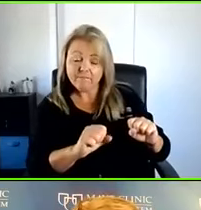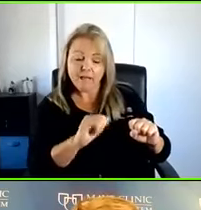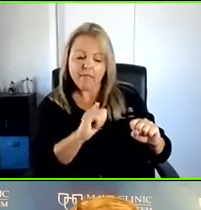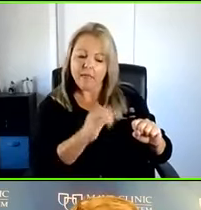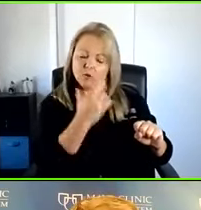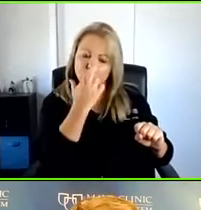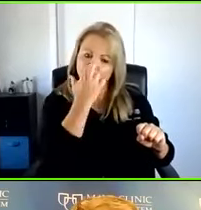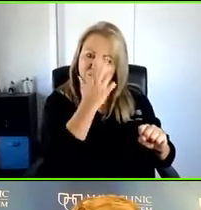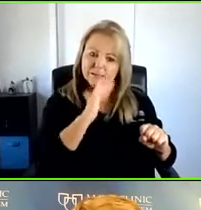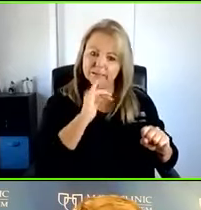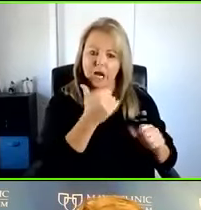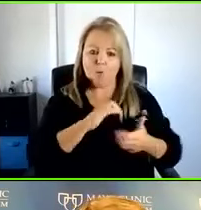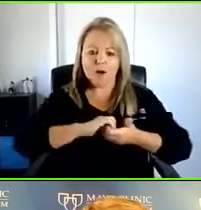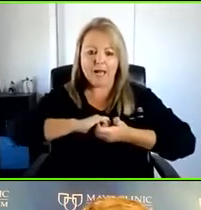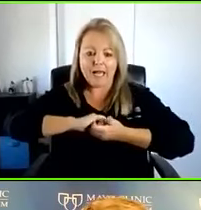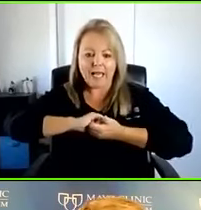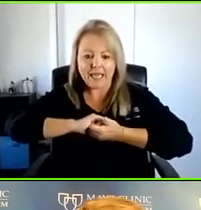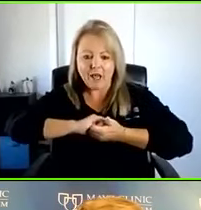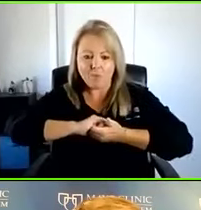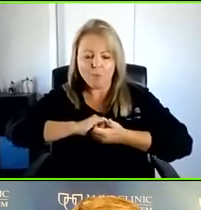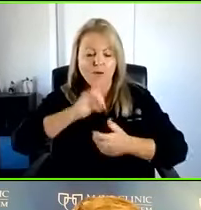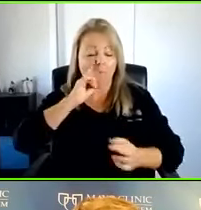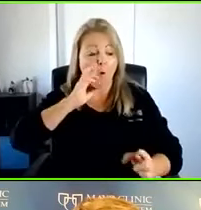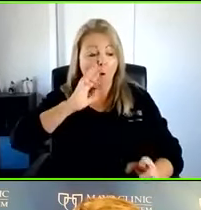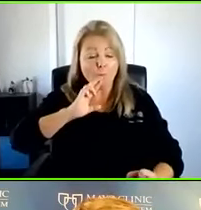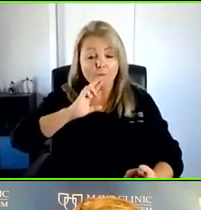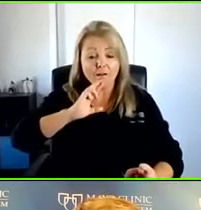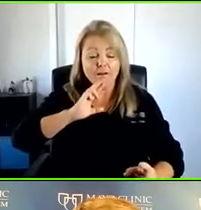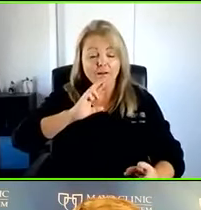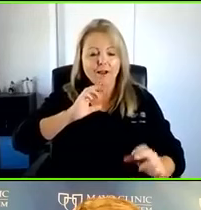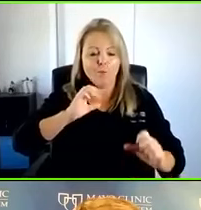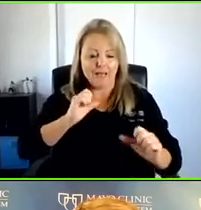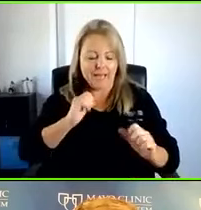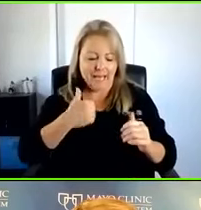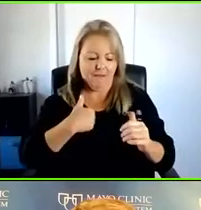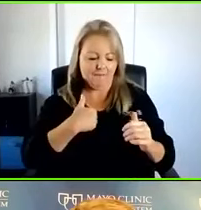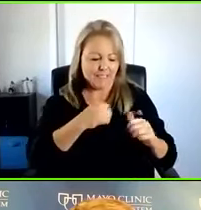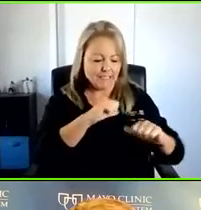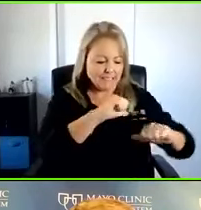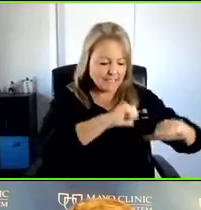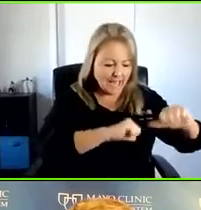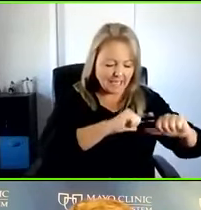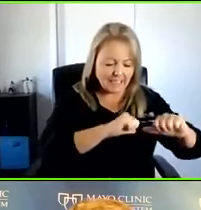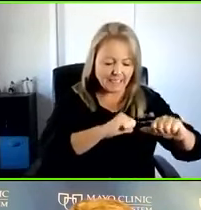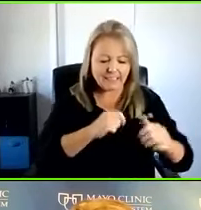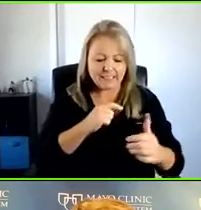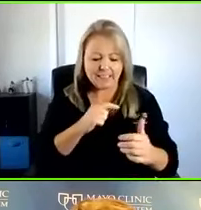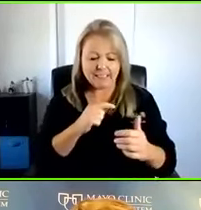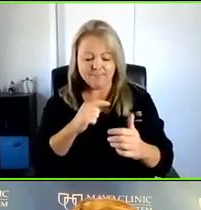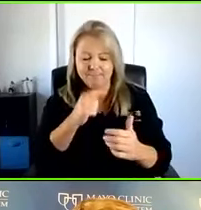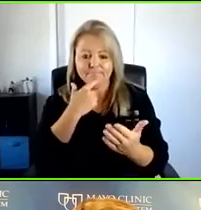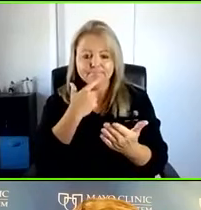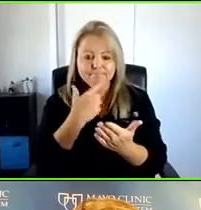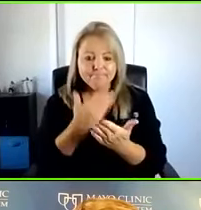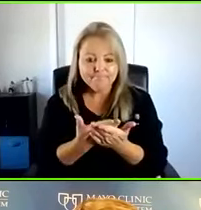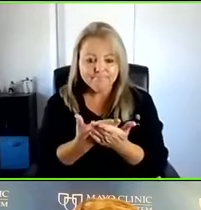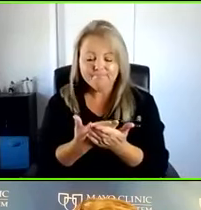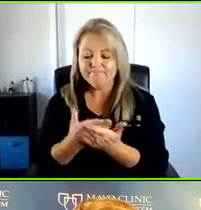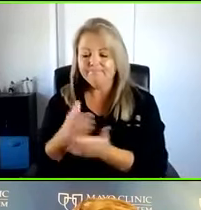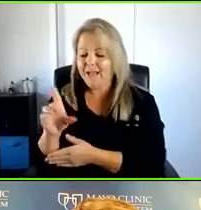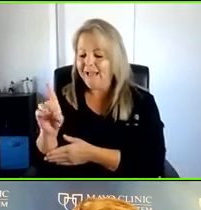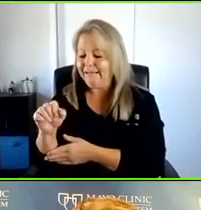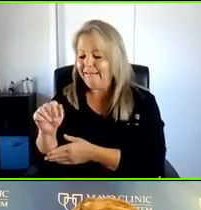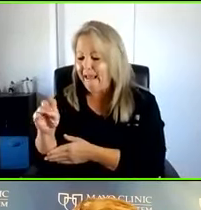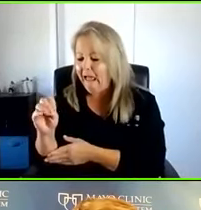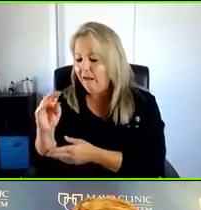our collaborative's hope is to be able to provide the science, the data, the most current evidence-based recommendations